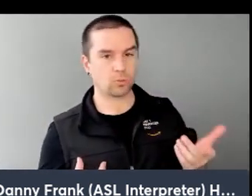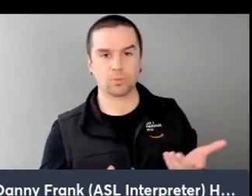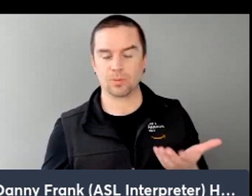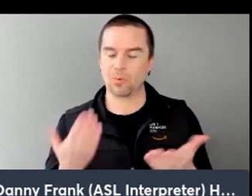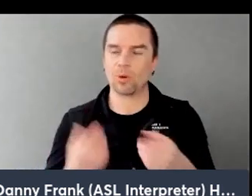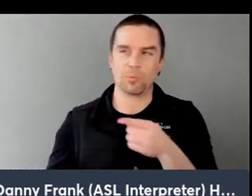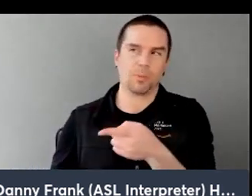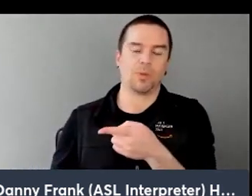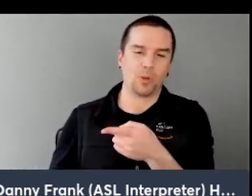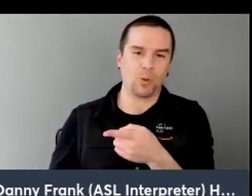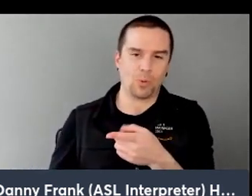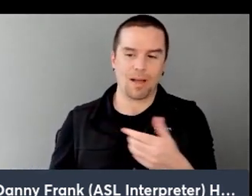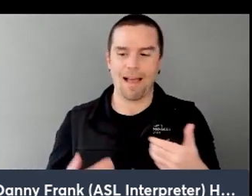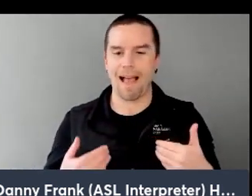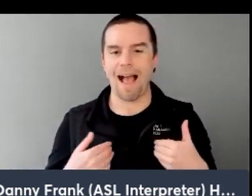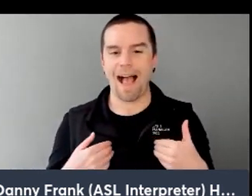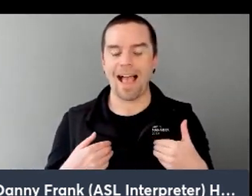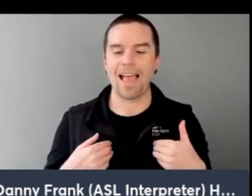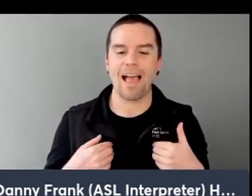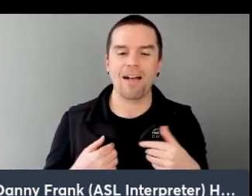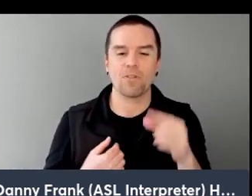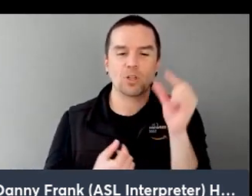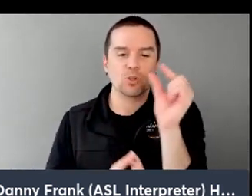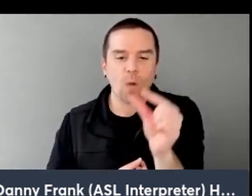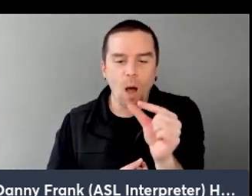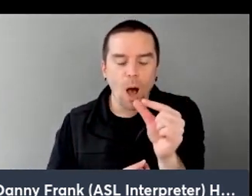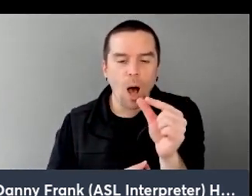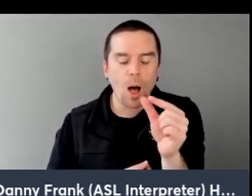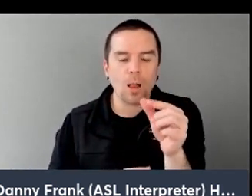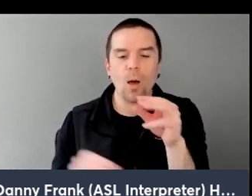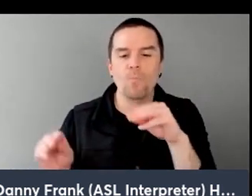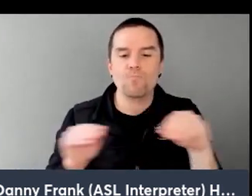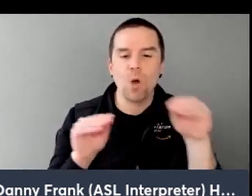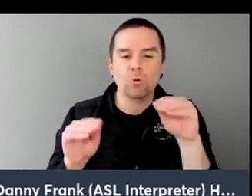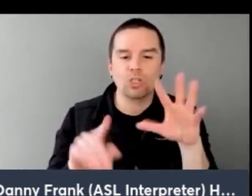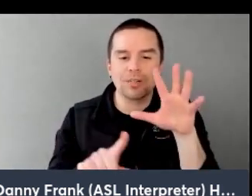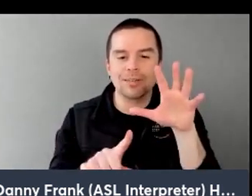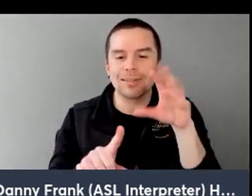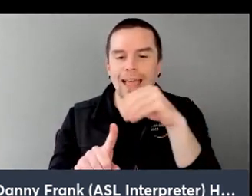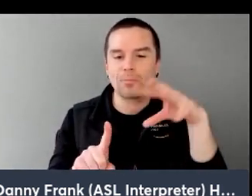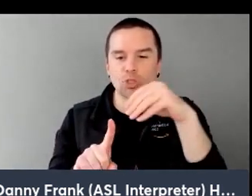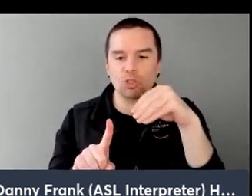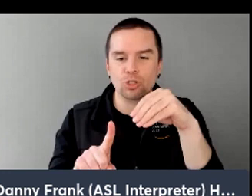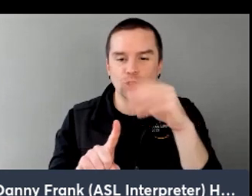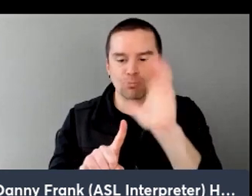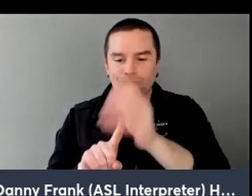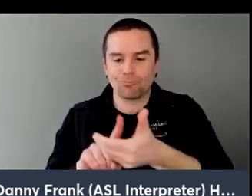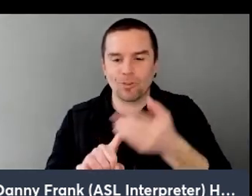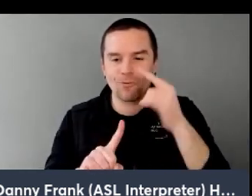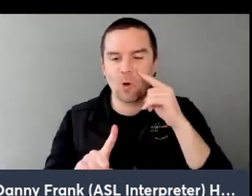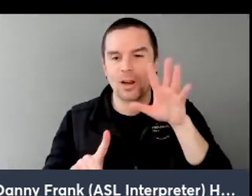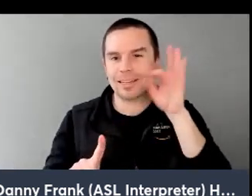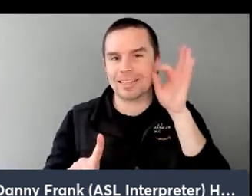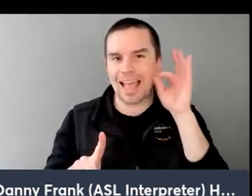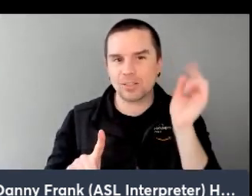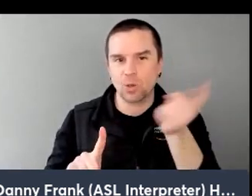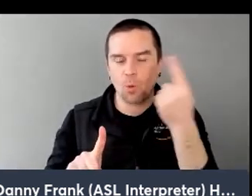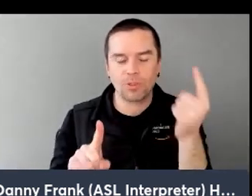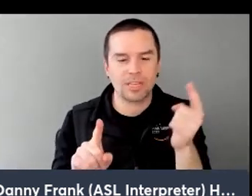motion capture suit for cats. You made it just for cats, right? I did, of